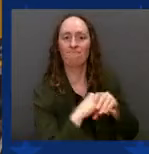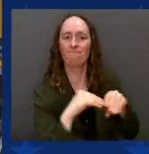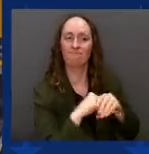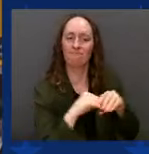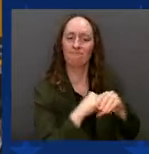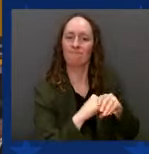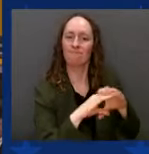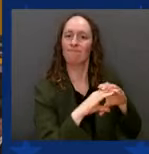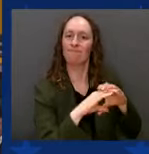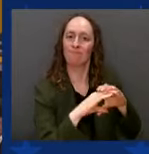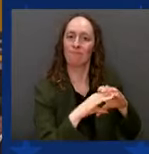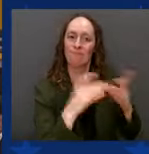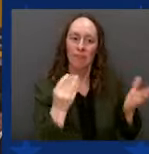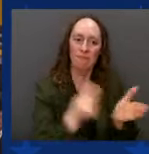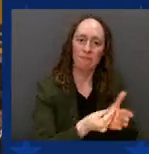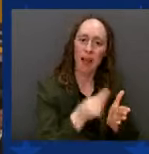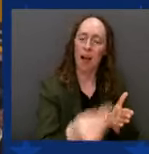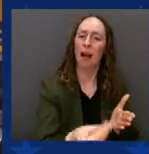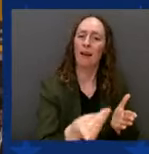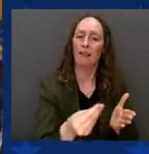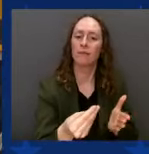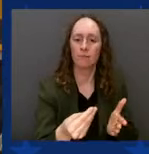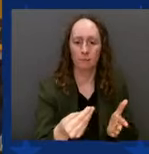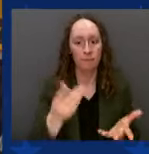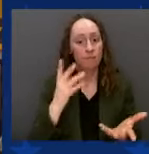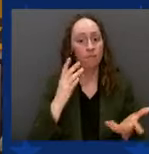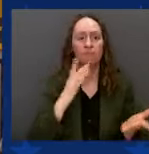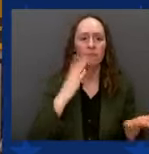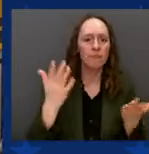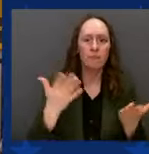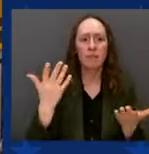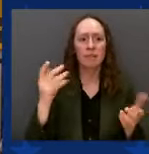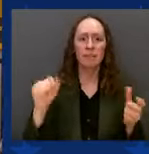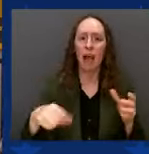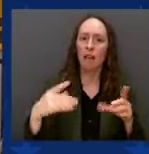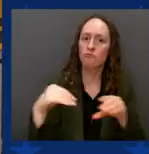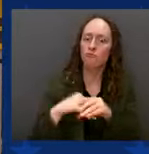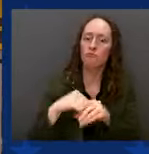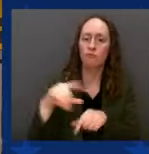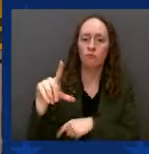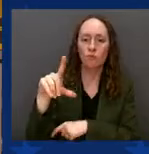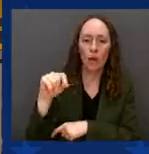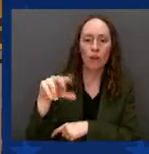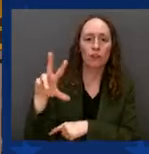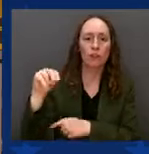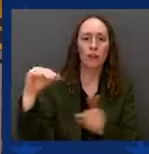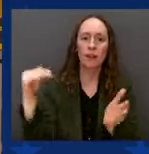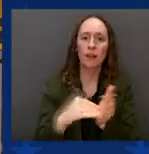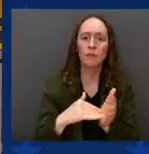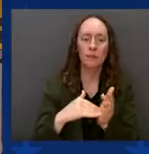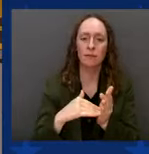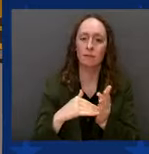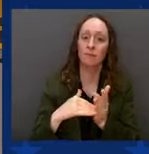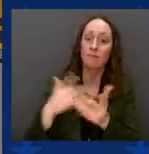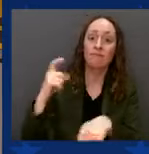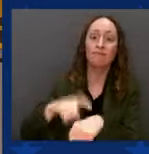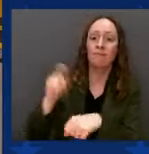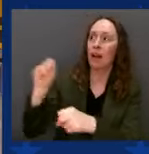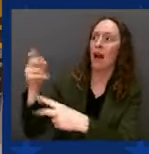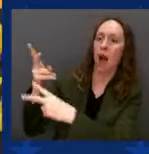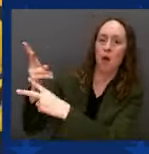equity. You can borrow against it to send a kid to school. You can borrow against it to do a lot of things. And so, folks,